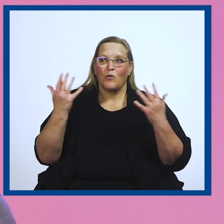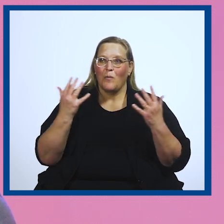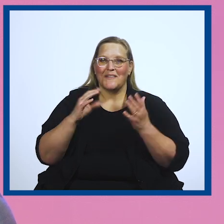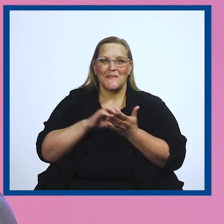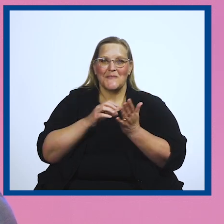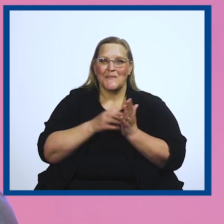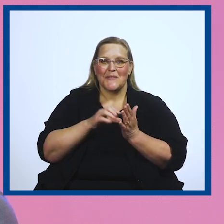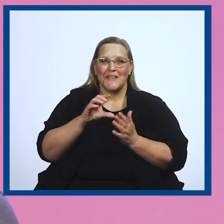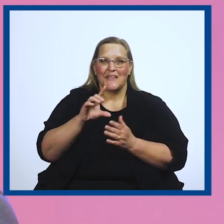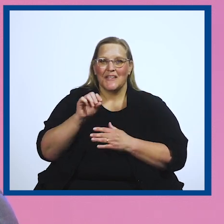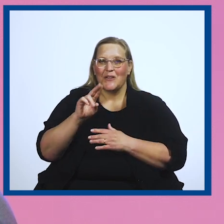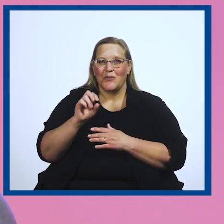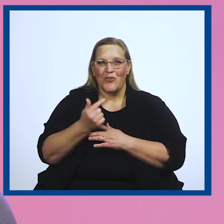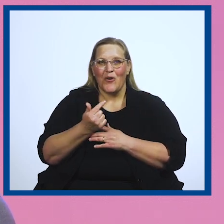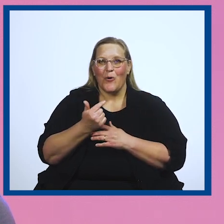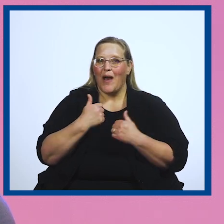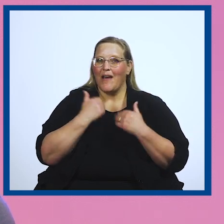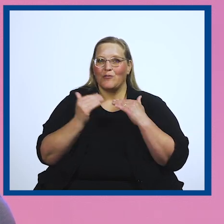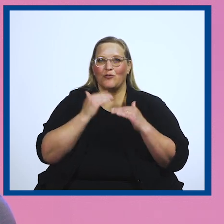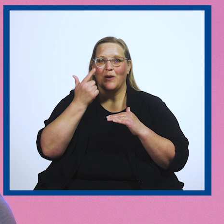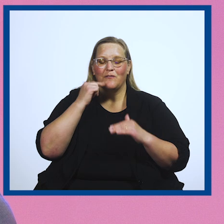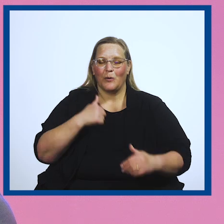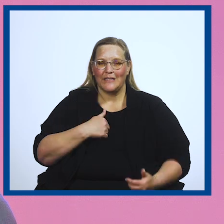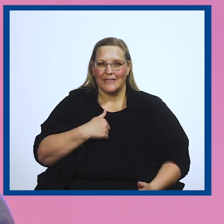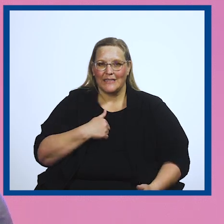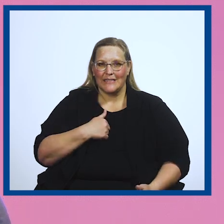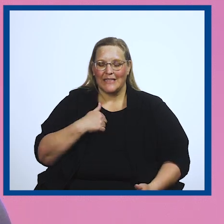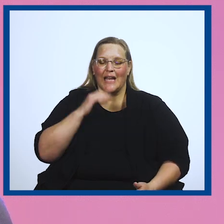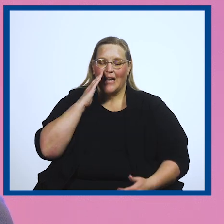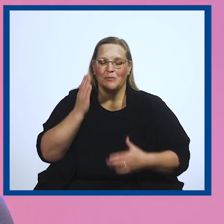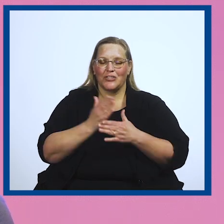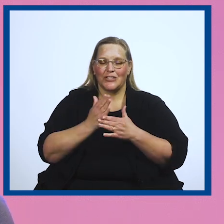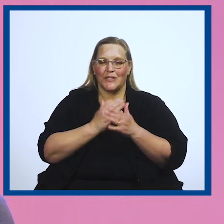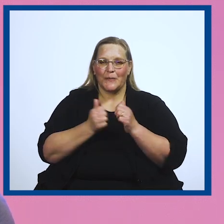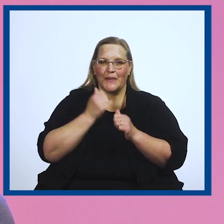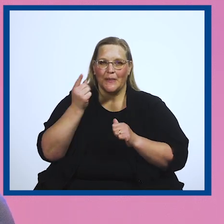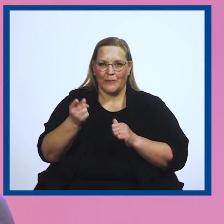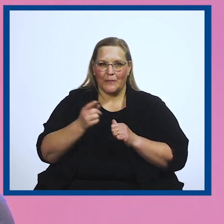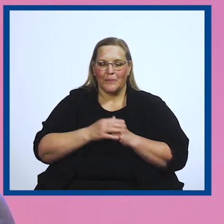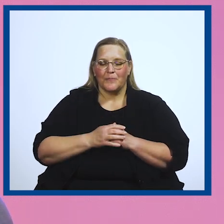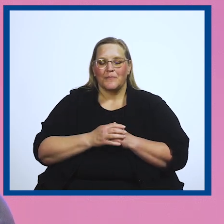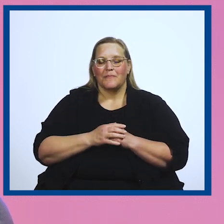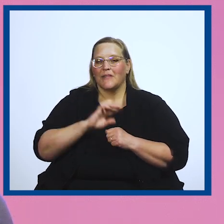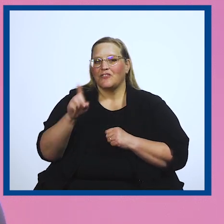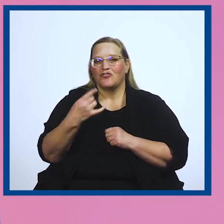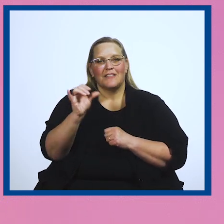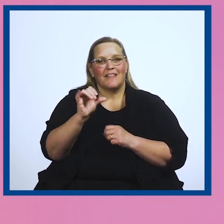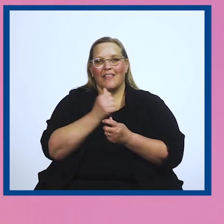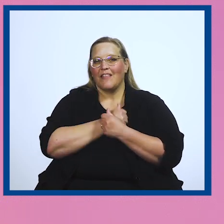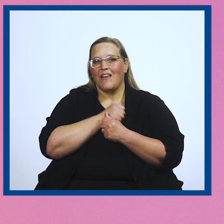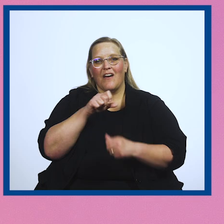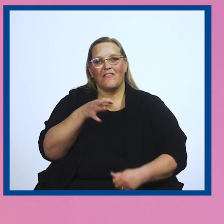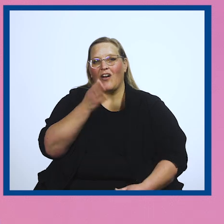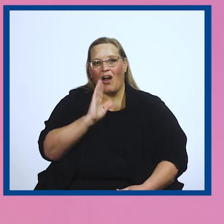dough. I got too much for me, and I'm sharing it with you. Just like the love of